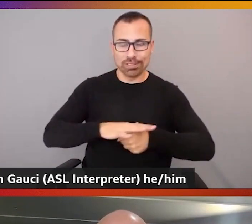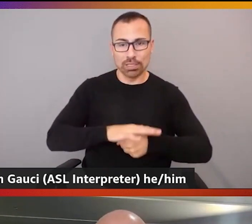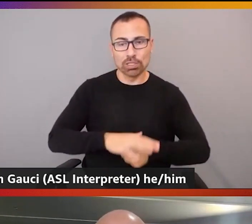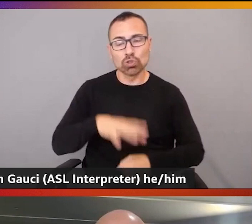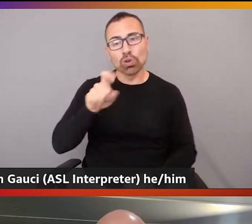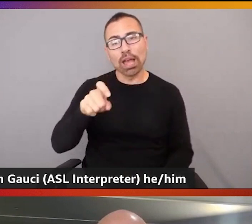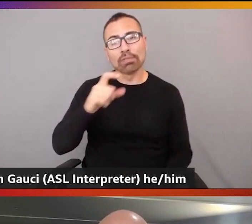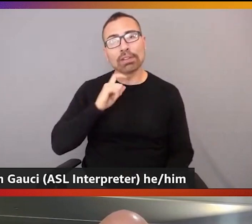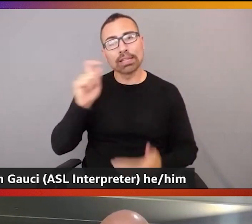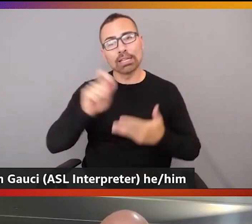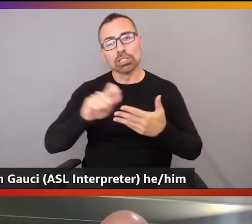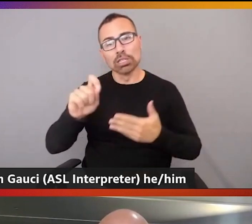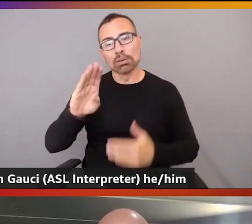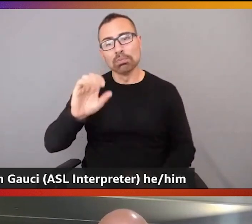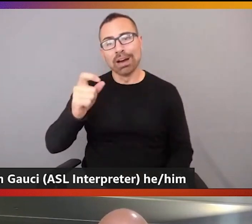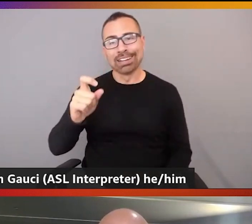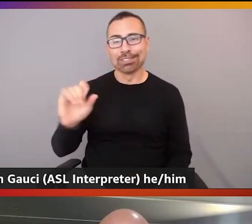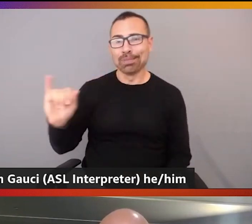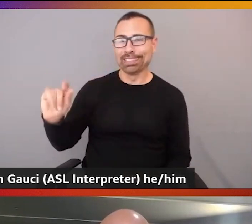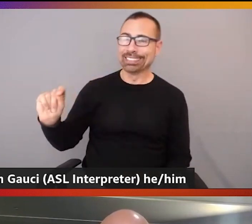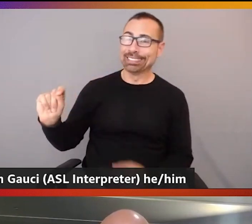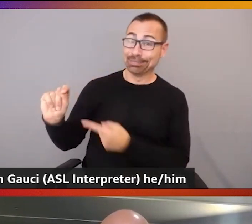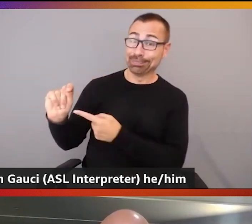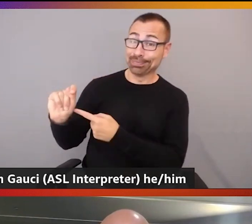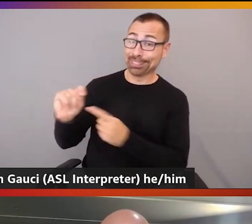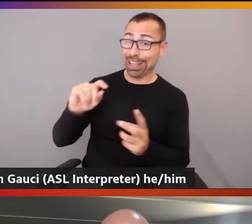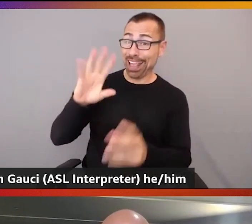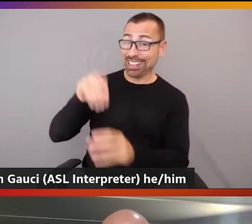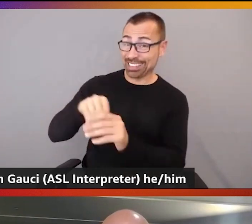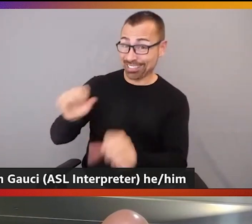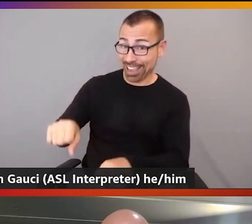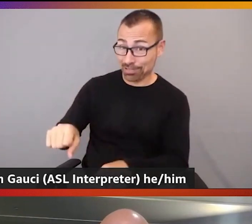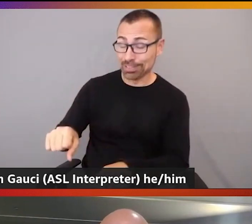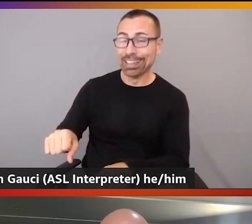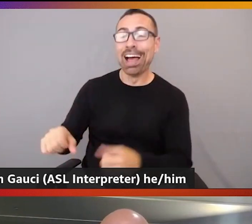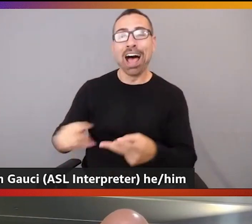from IT to install it, and then go, oh, by the way, I need a big old server somewhere I can